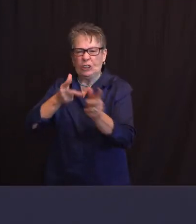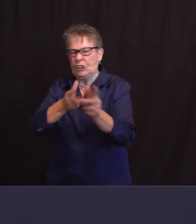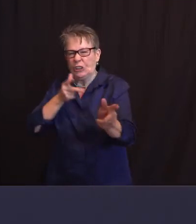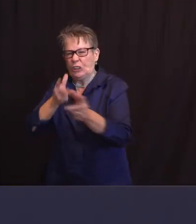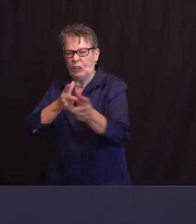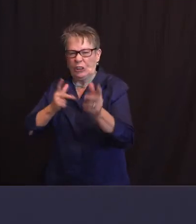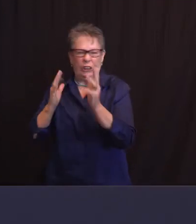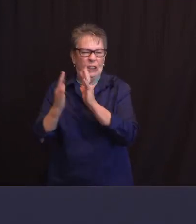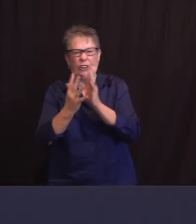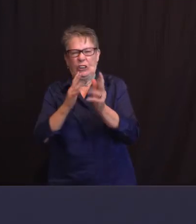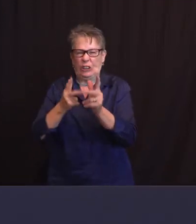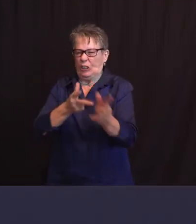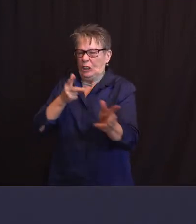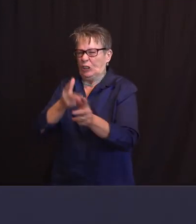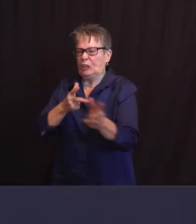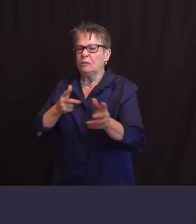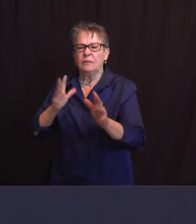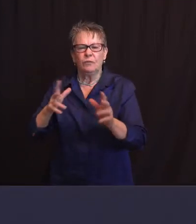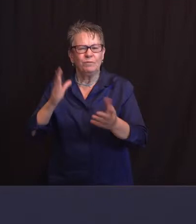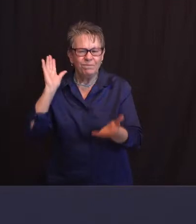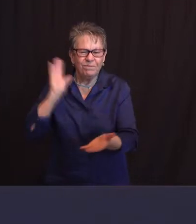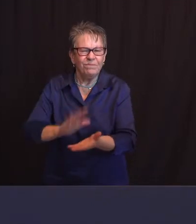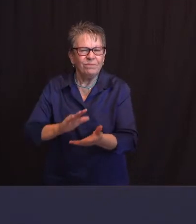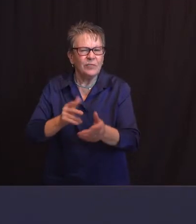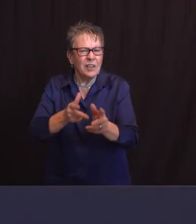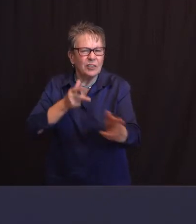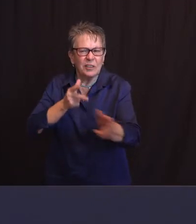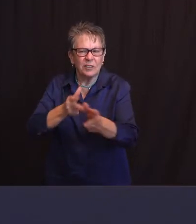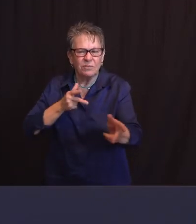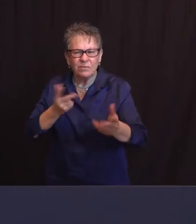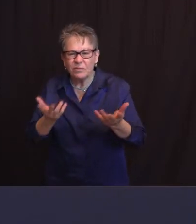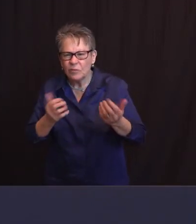probably three. One is we need to be at the table.